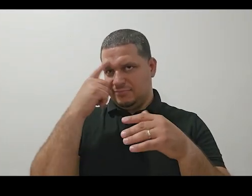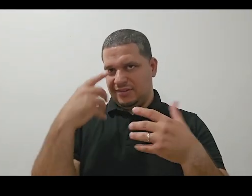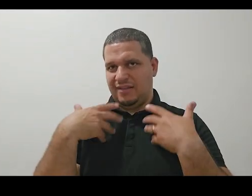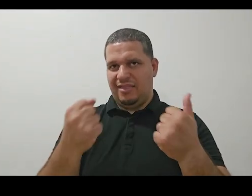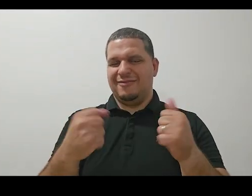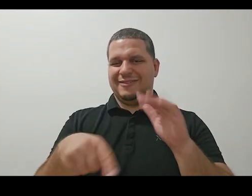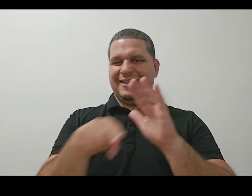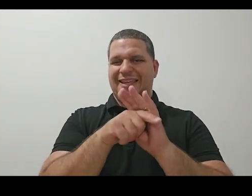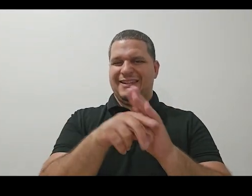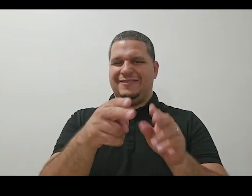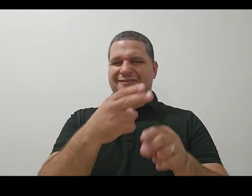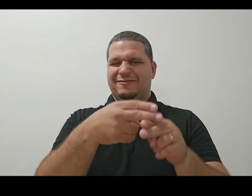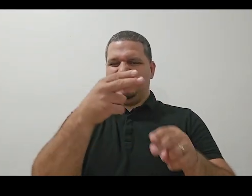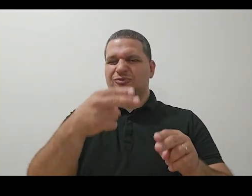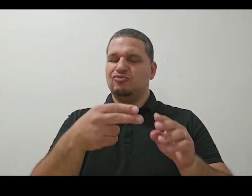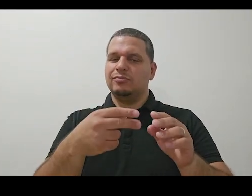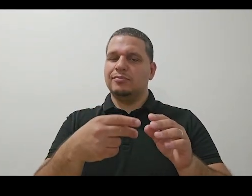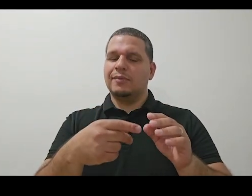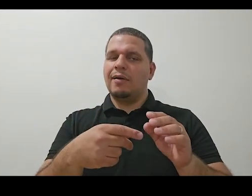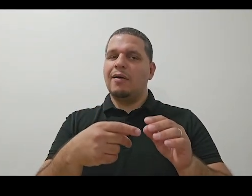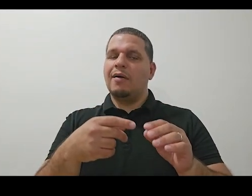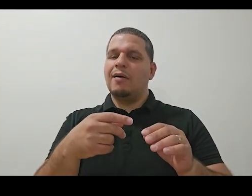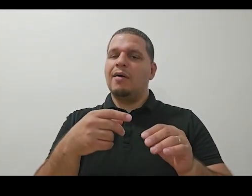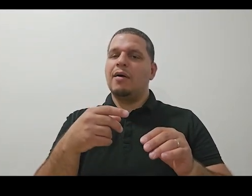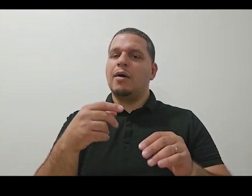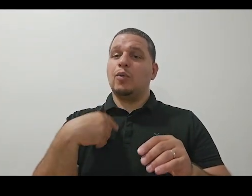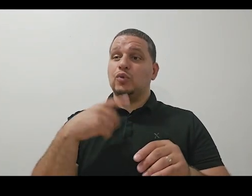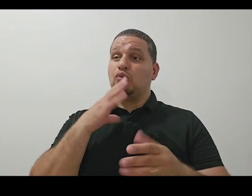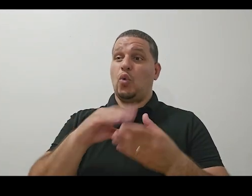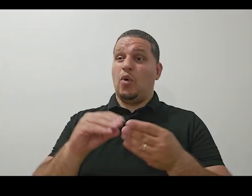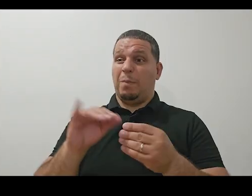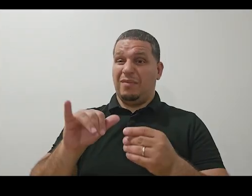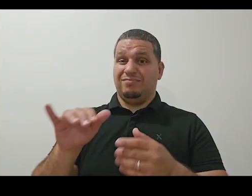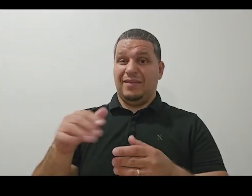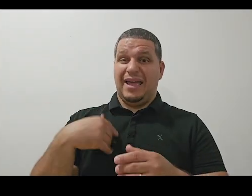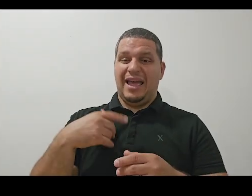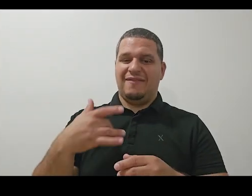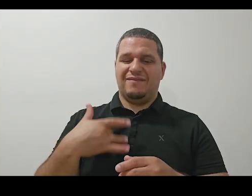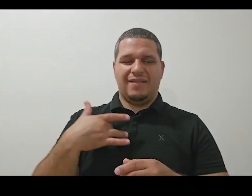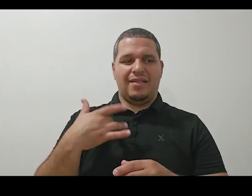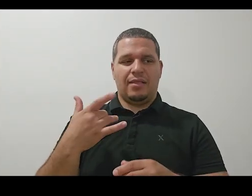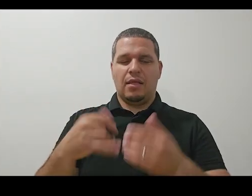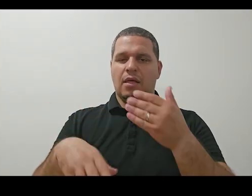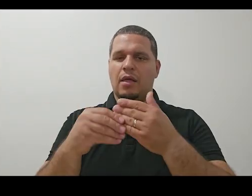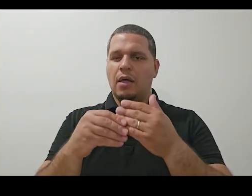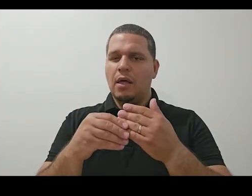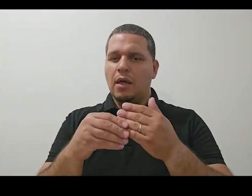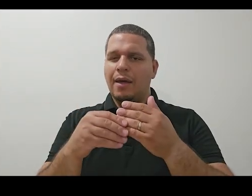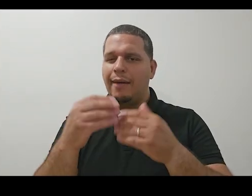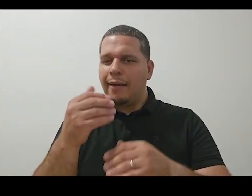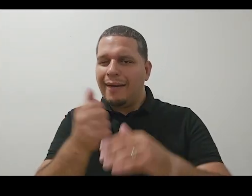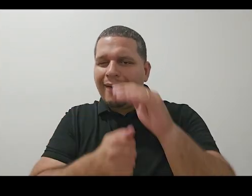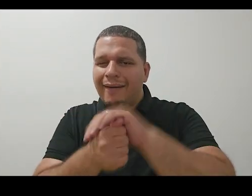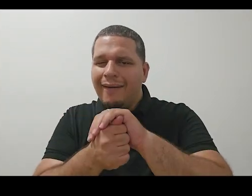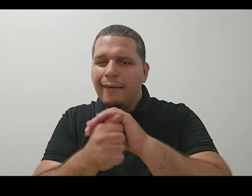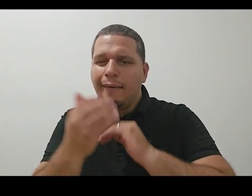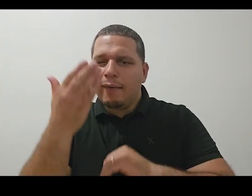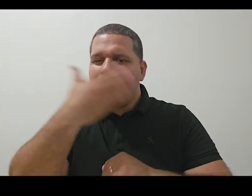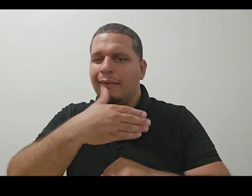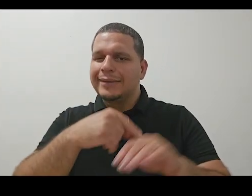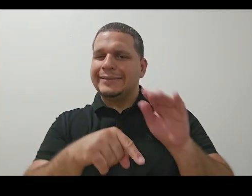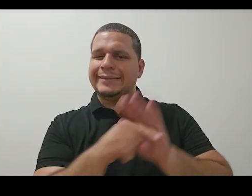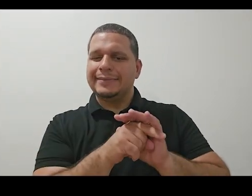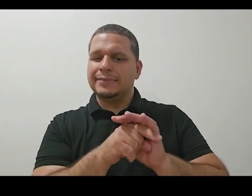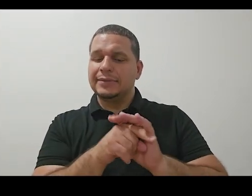health stigma. Like besides all the stigma we're already talking about, I feel there's this also hidden stigma